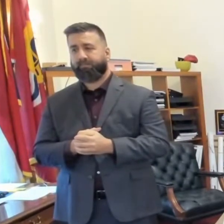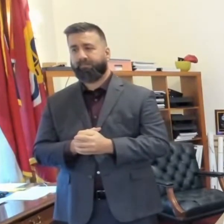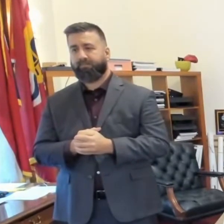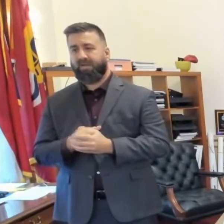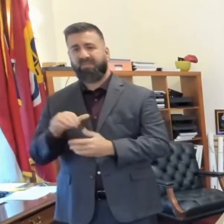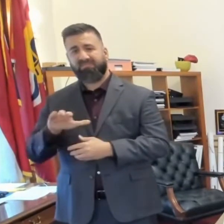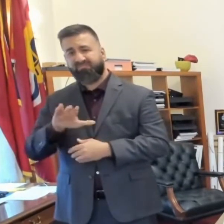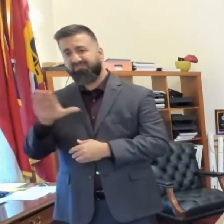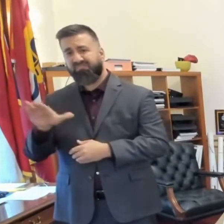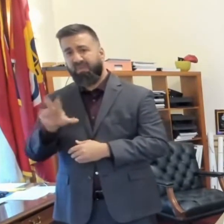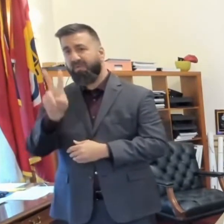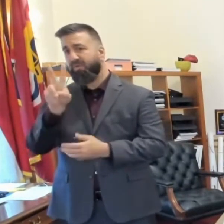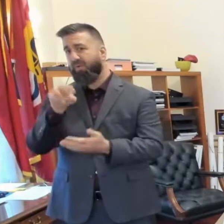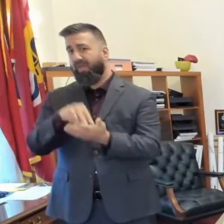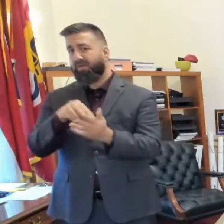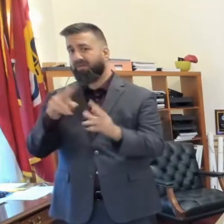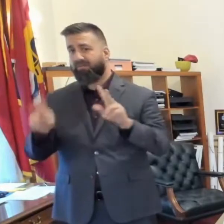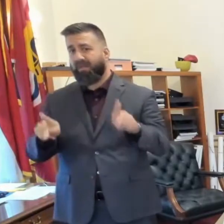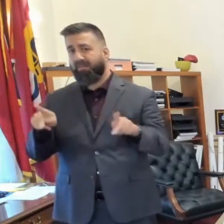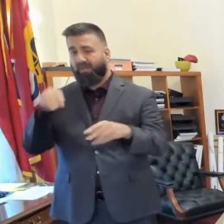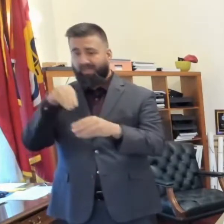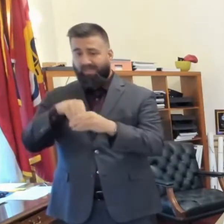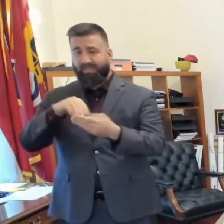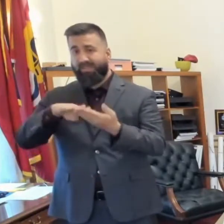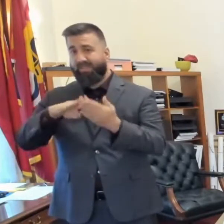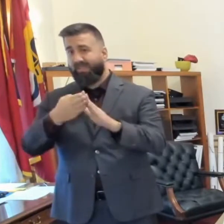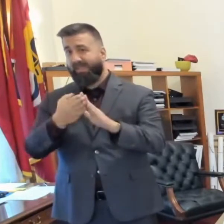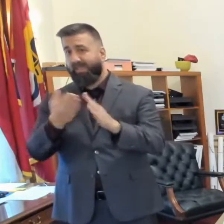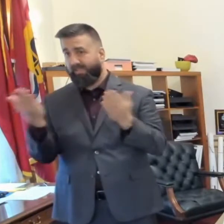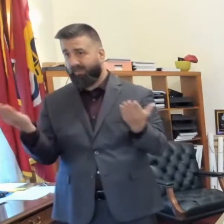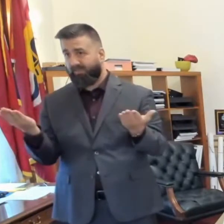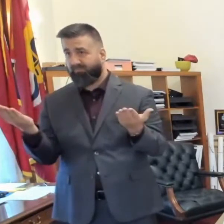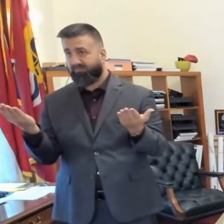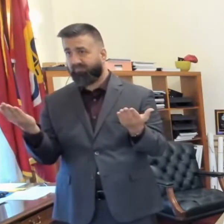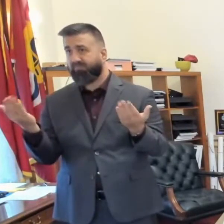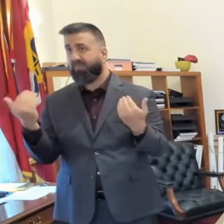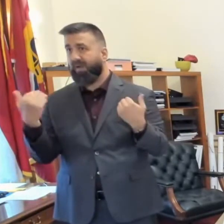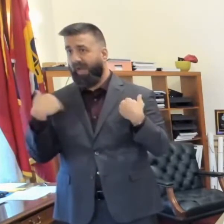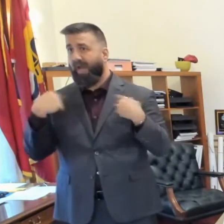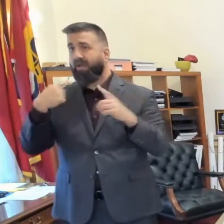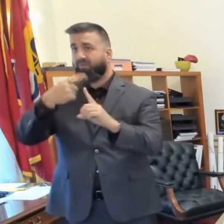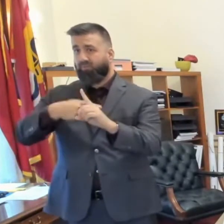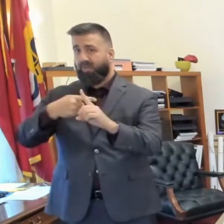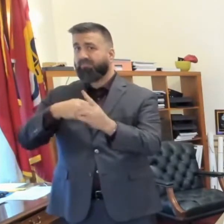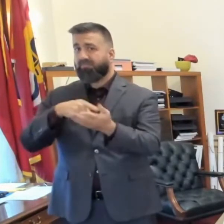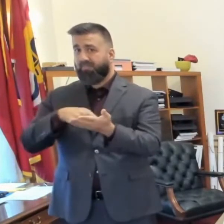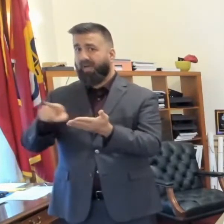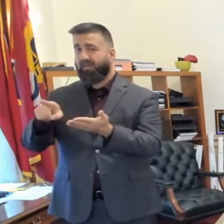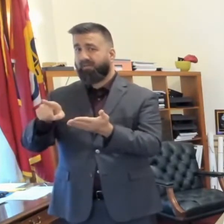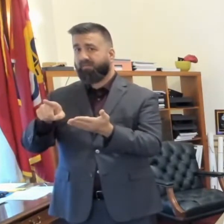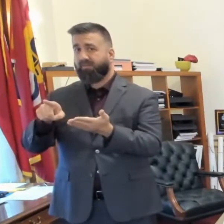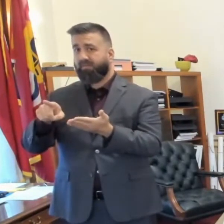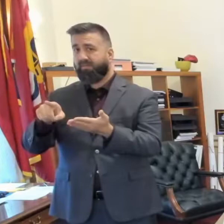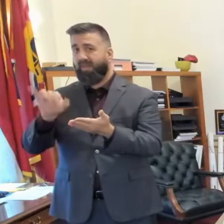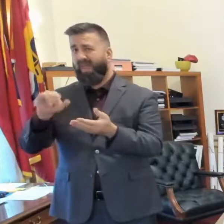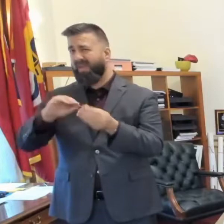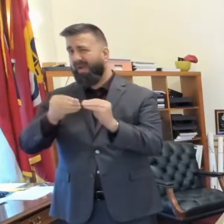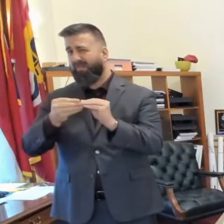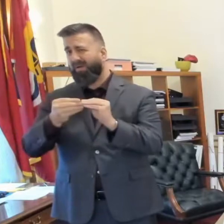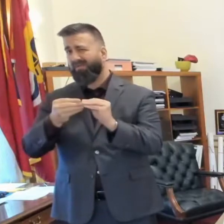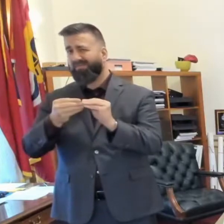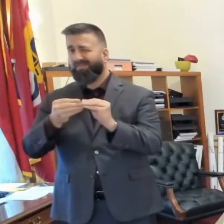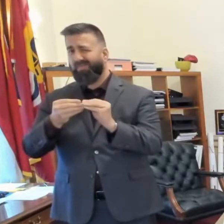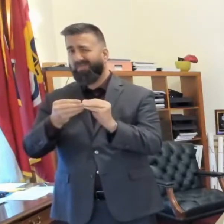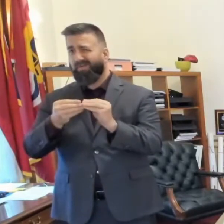people in the city of St. Louis so far that have had their rent paid. This number is about a week ago.